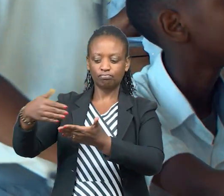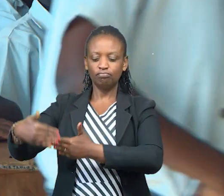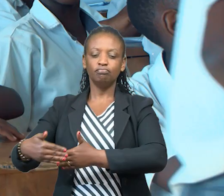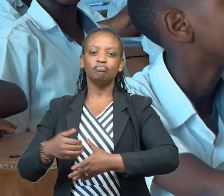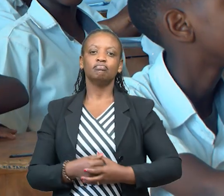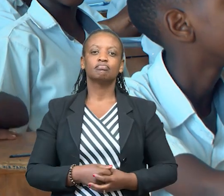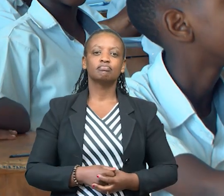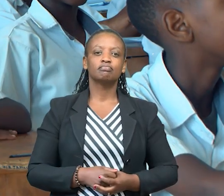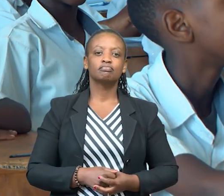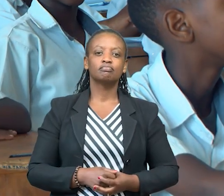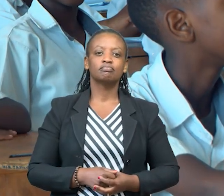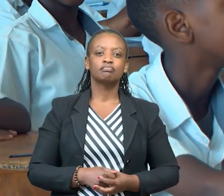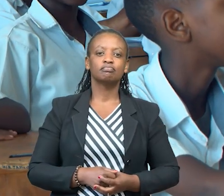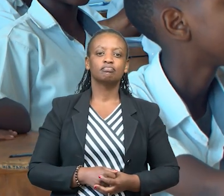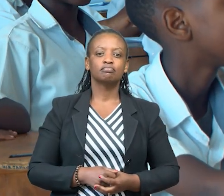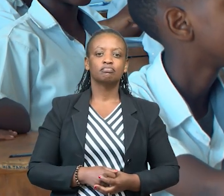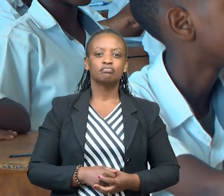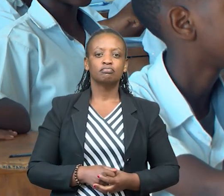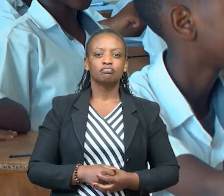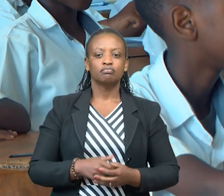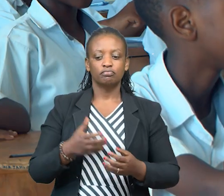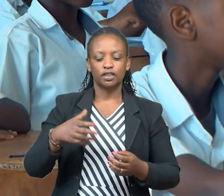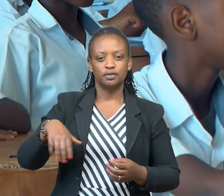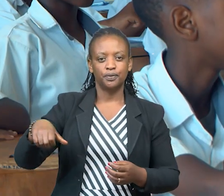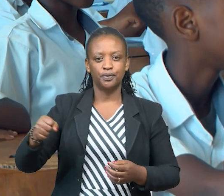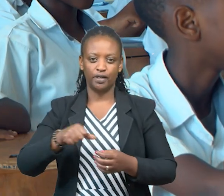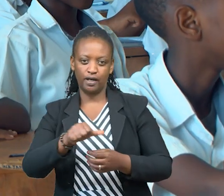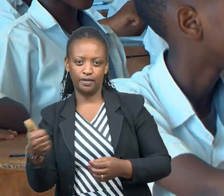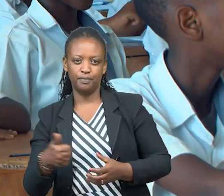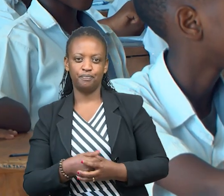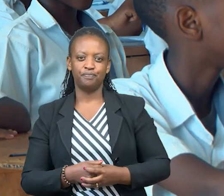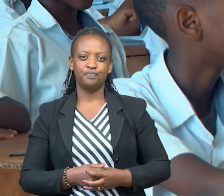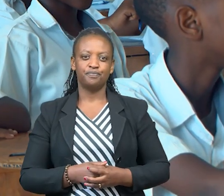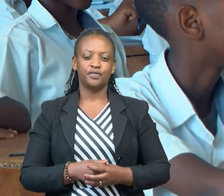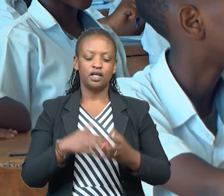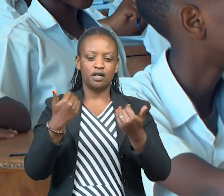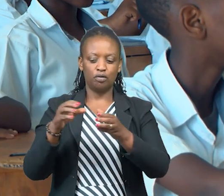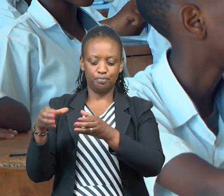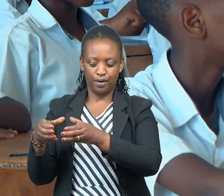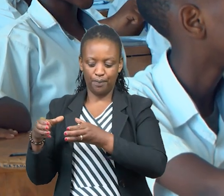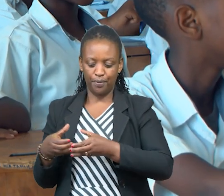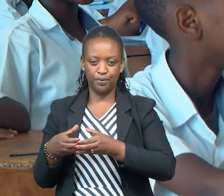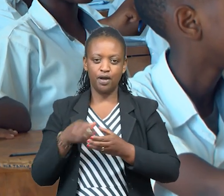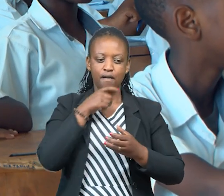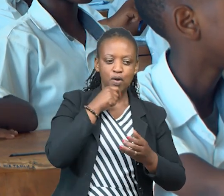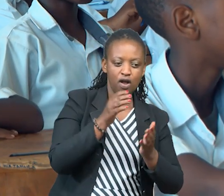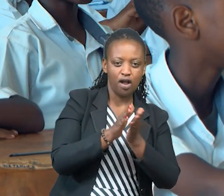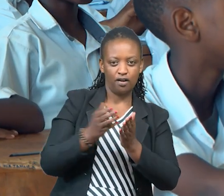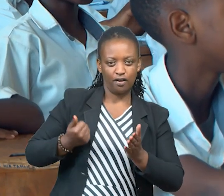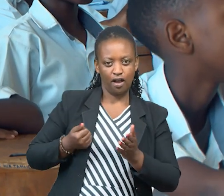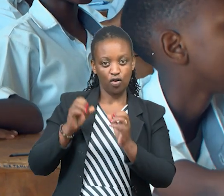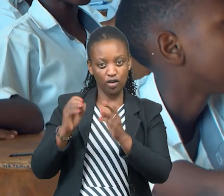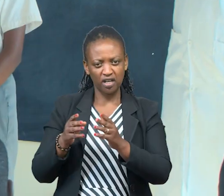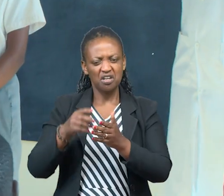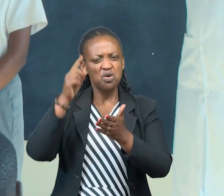stand here. Okay. You touch each other in the hands. Okay. We have paired a boy and